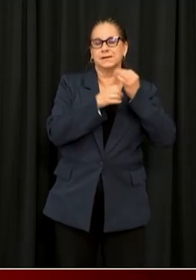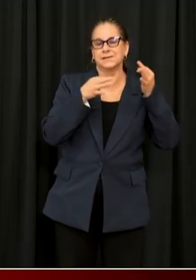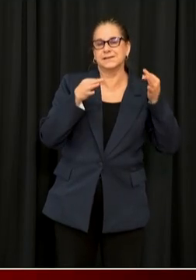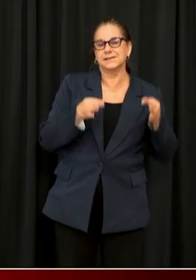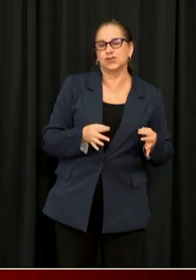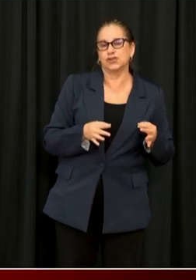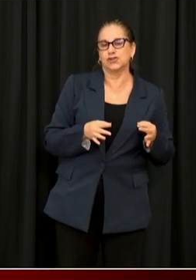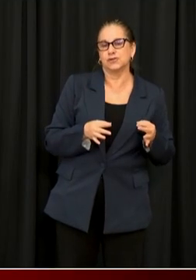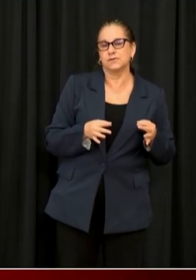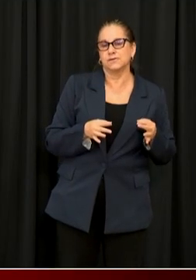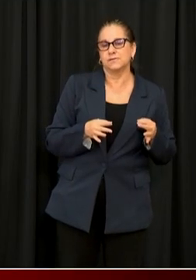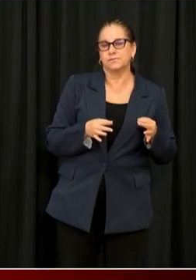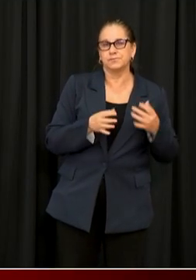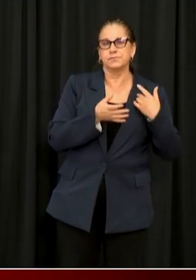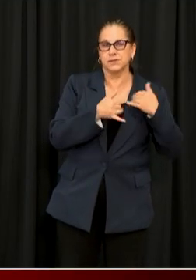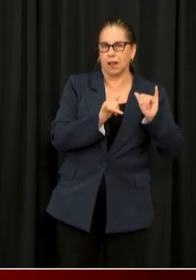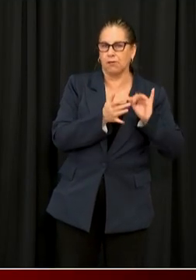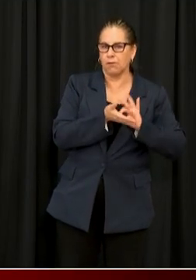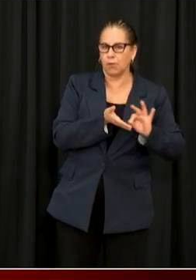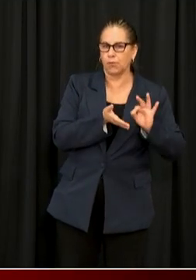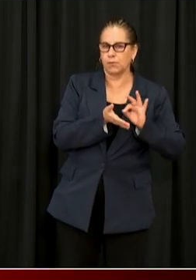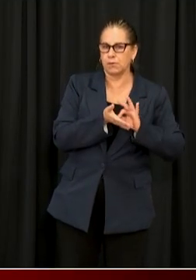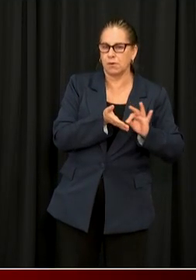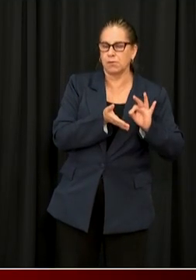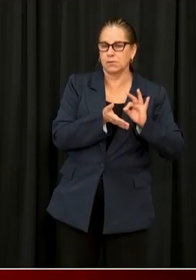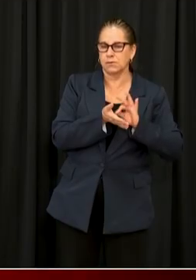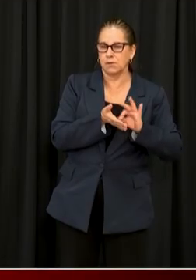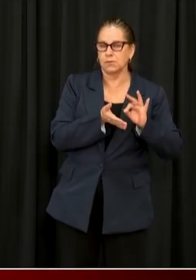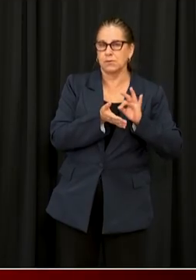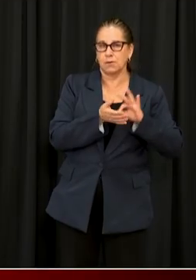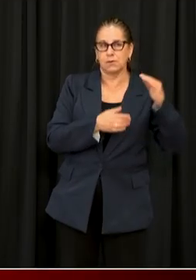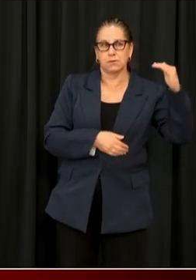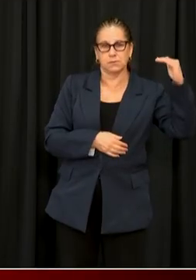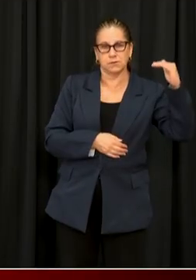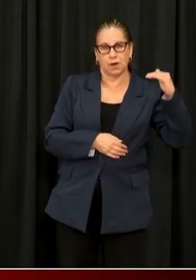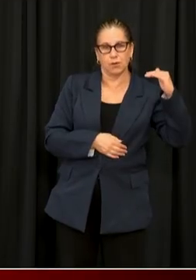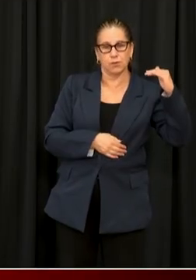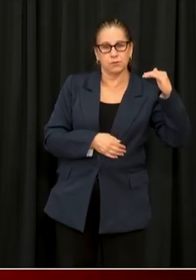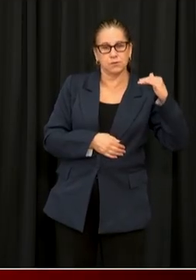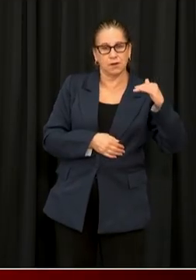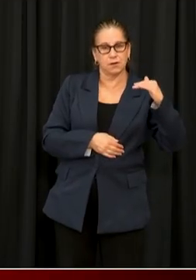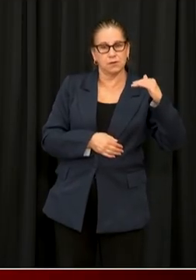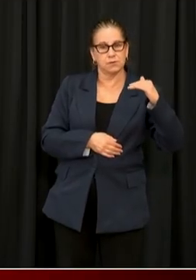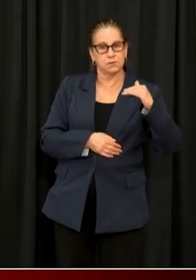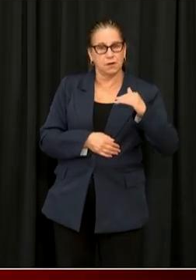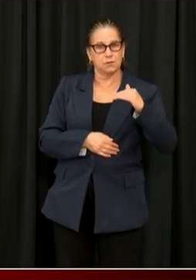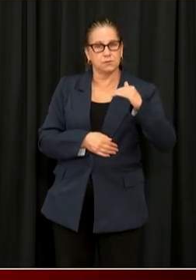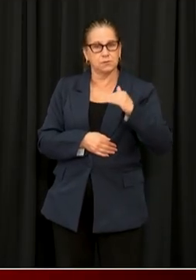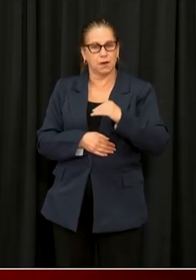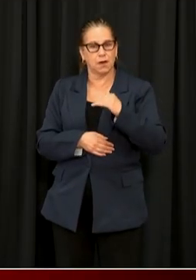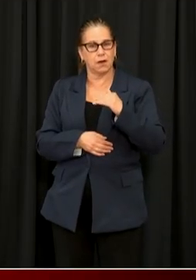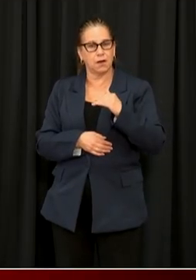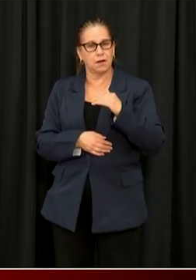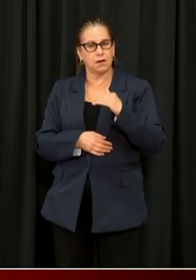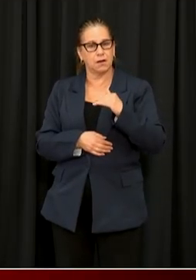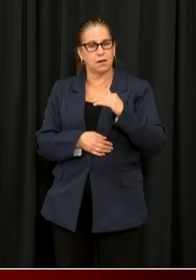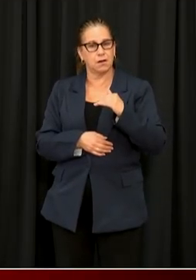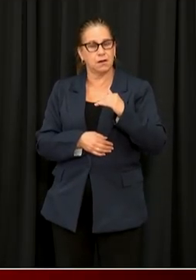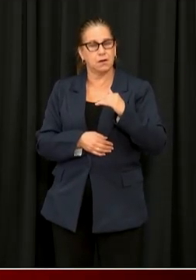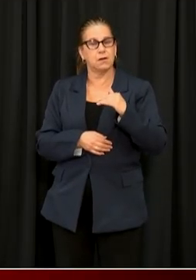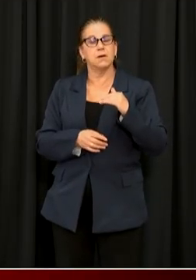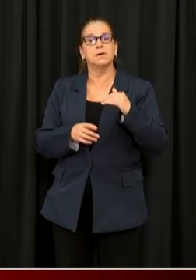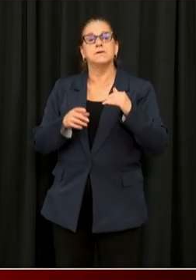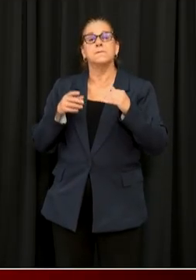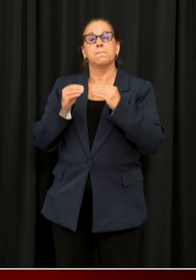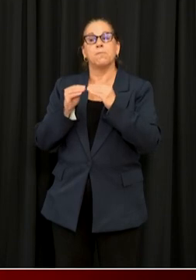count continued days of decline, our ability to fully understand the impact of the phased reopening that began on